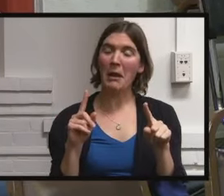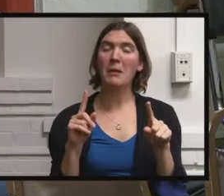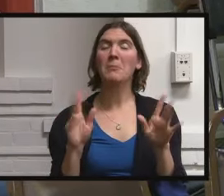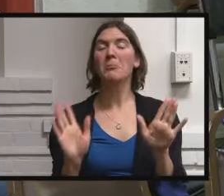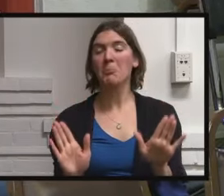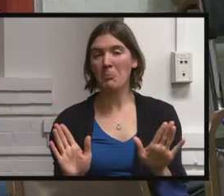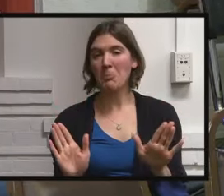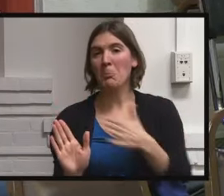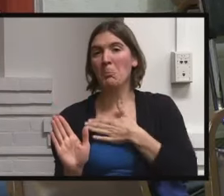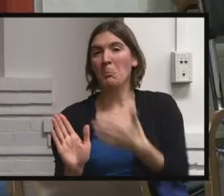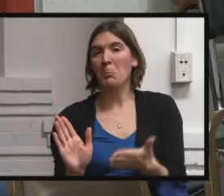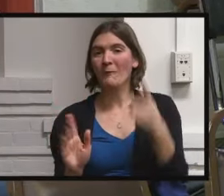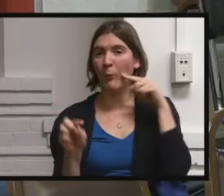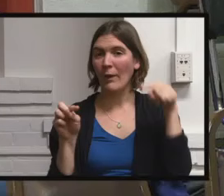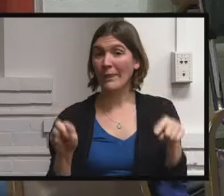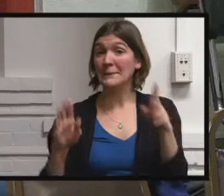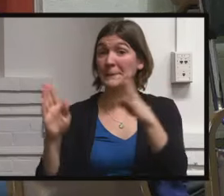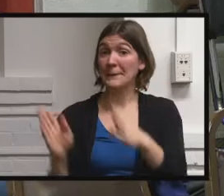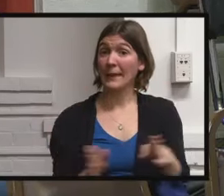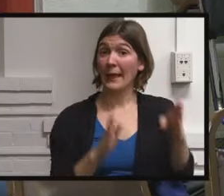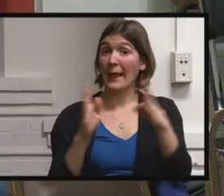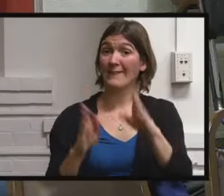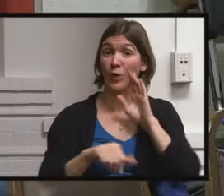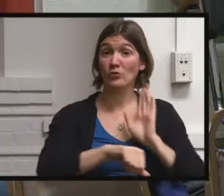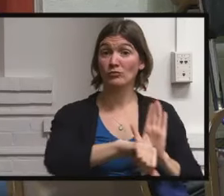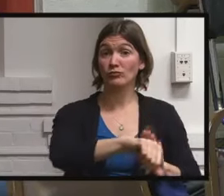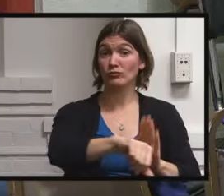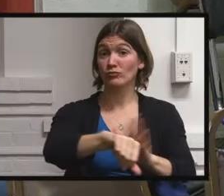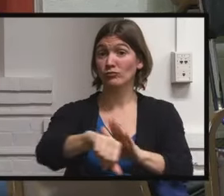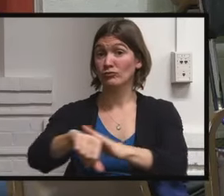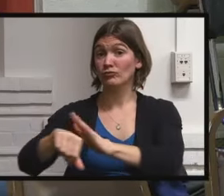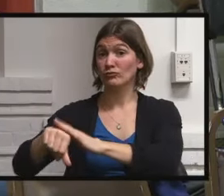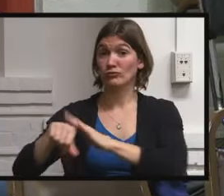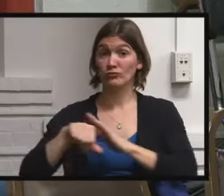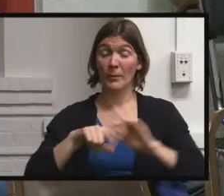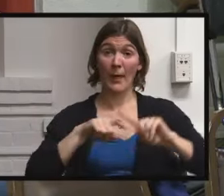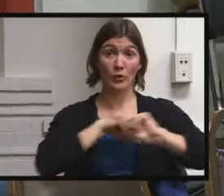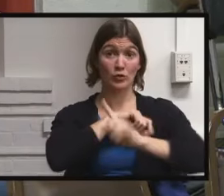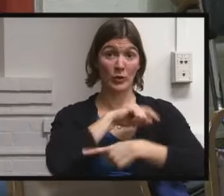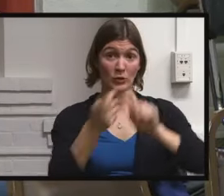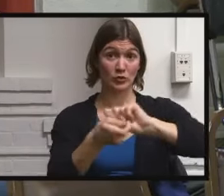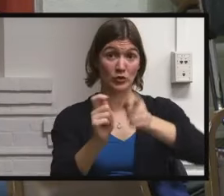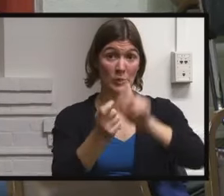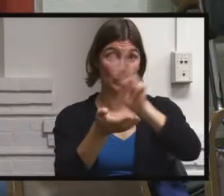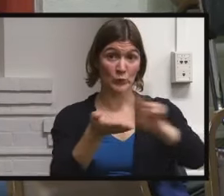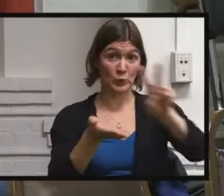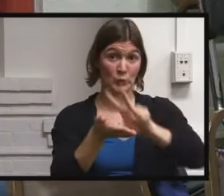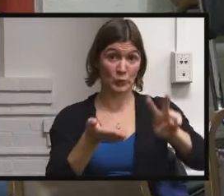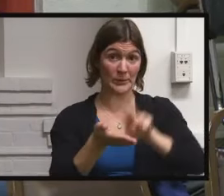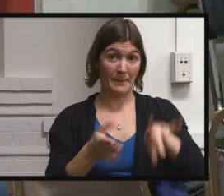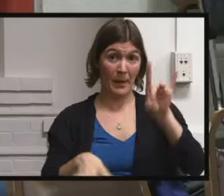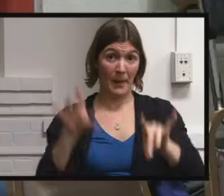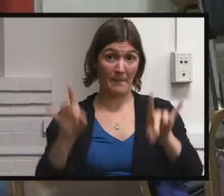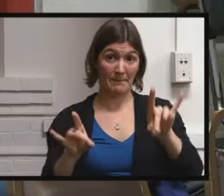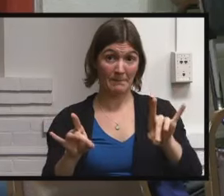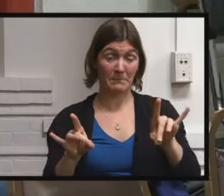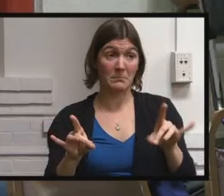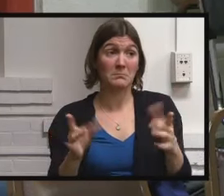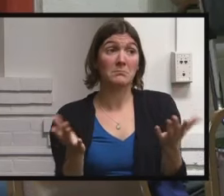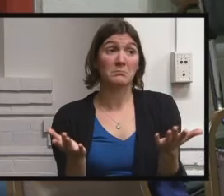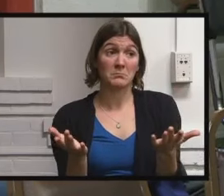planning for the advent of what seems to be going to happen, the committee, Solid Waste Committee, ought to